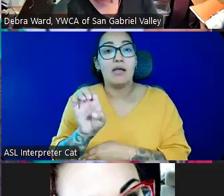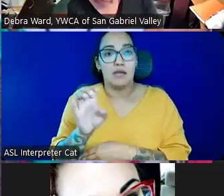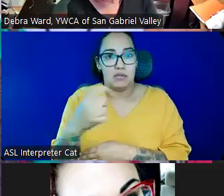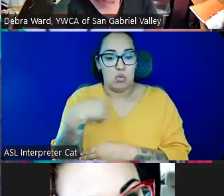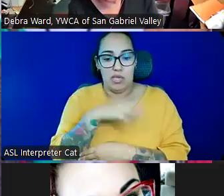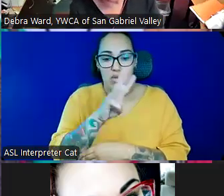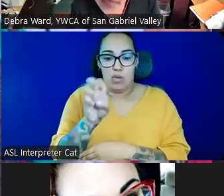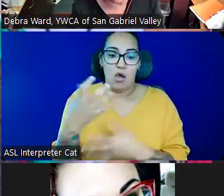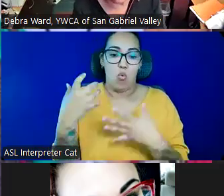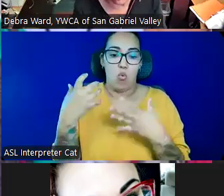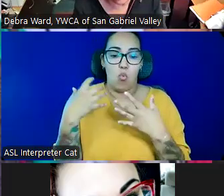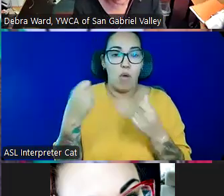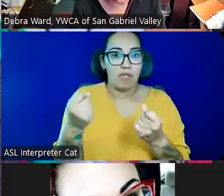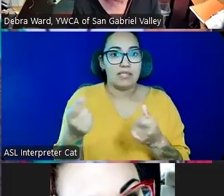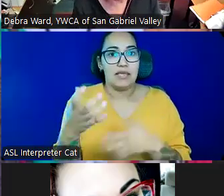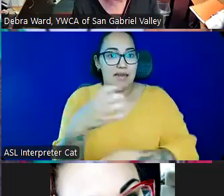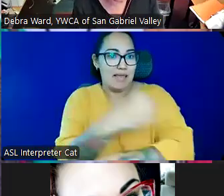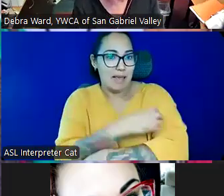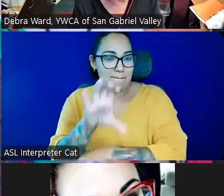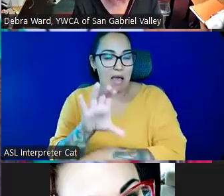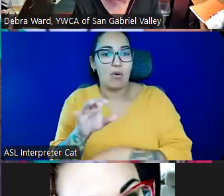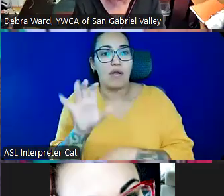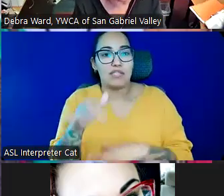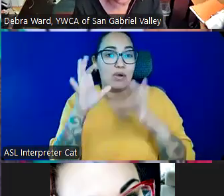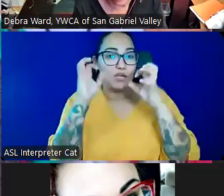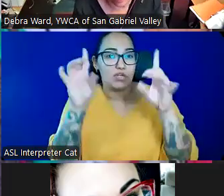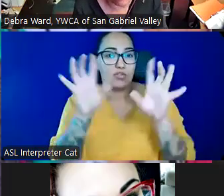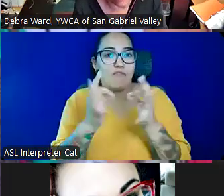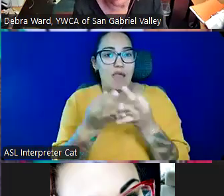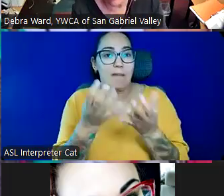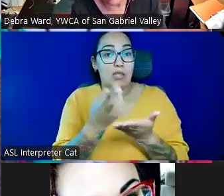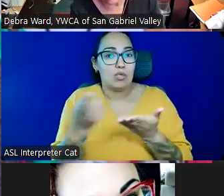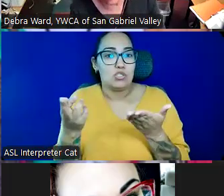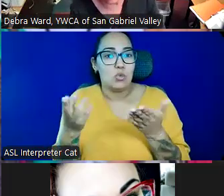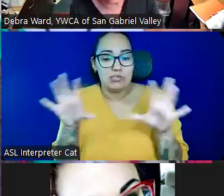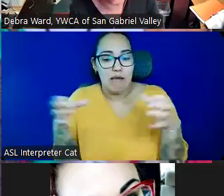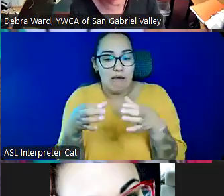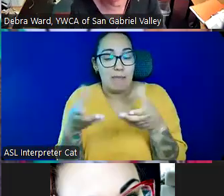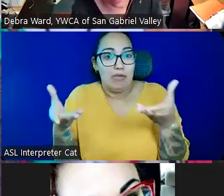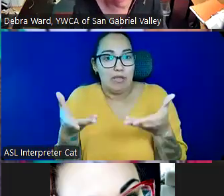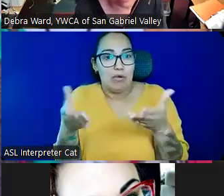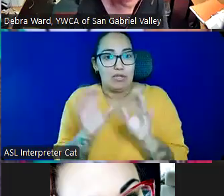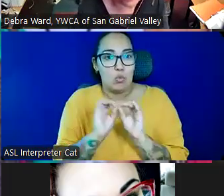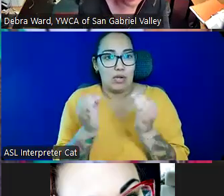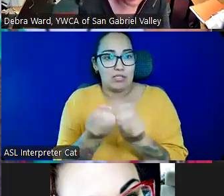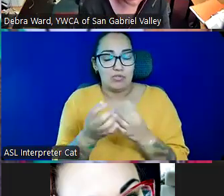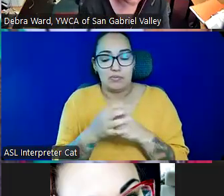Empowerment Center, which is our educational family resource hub here at the organization.